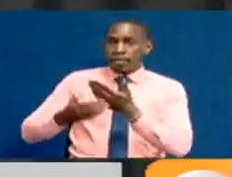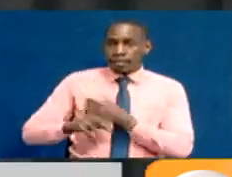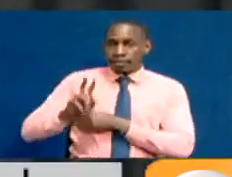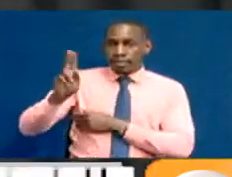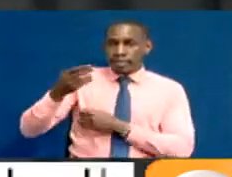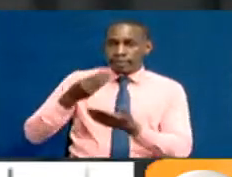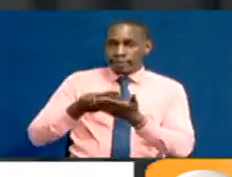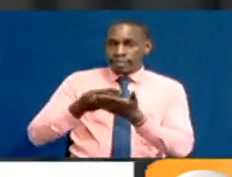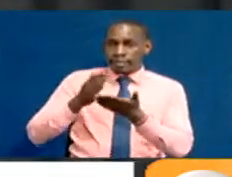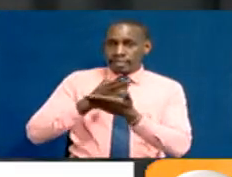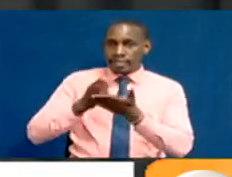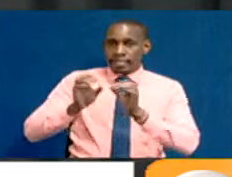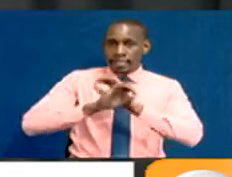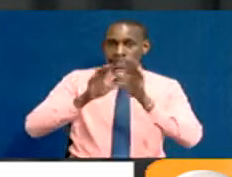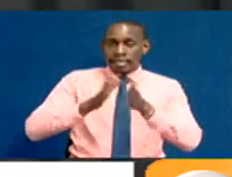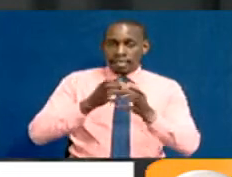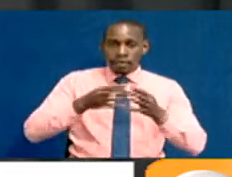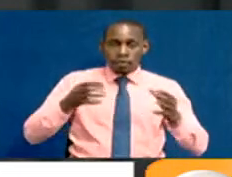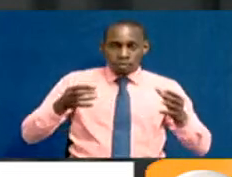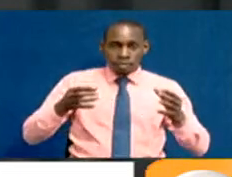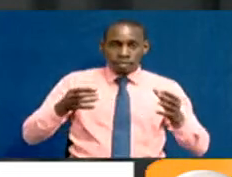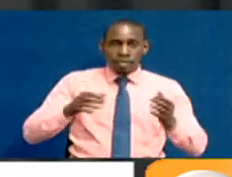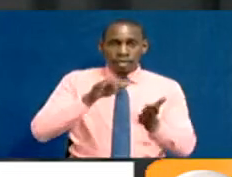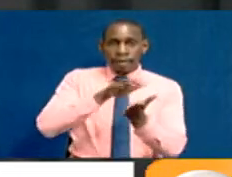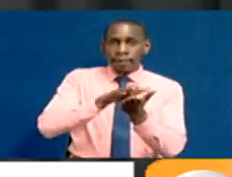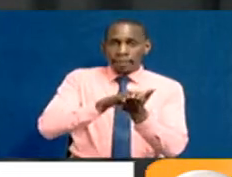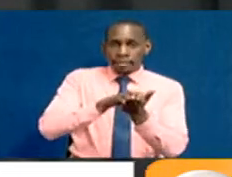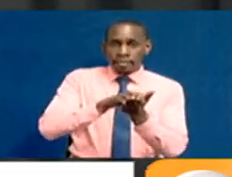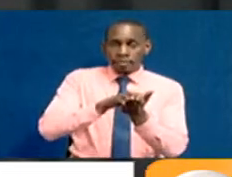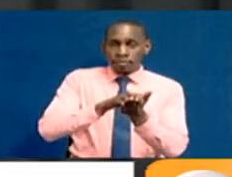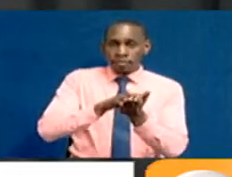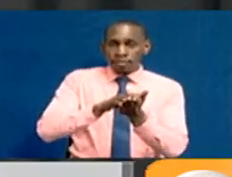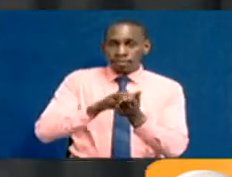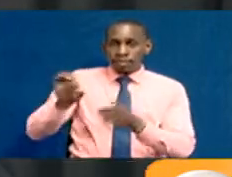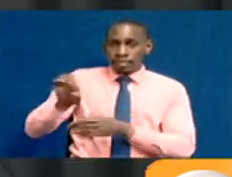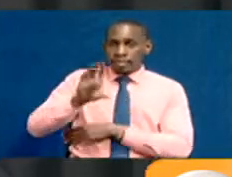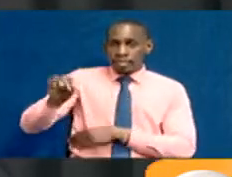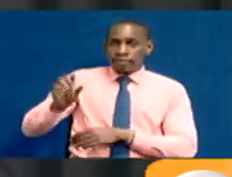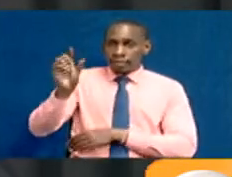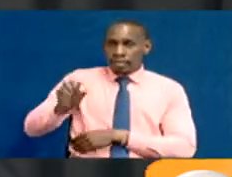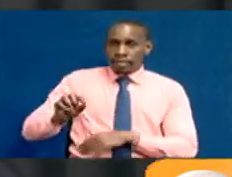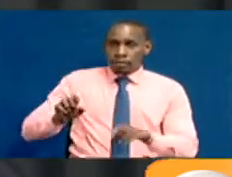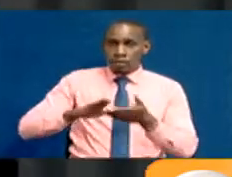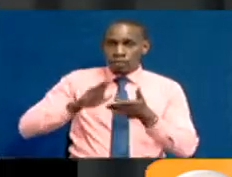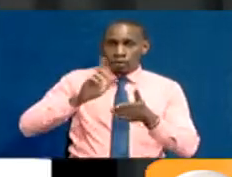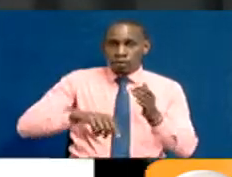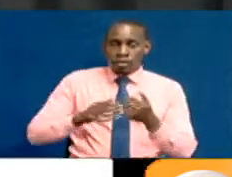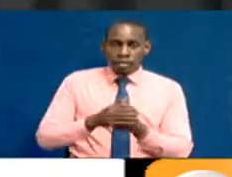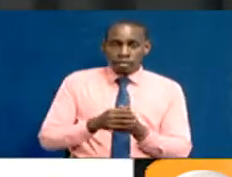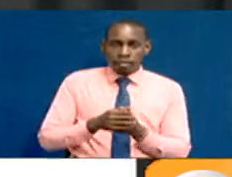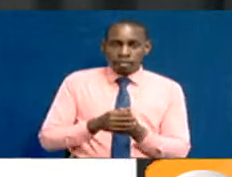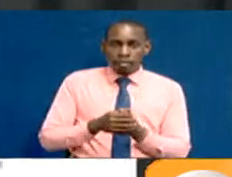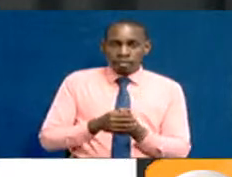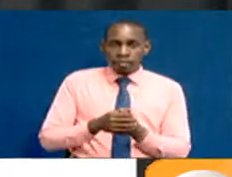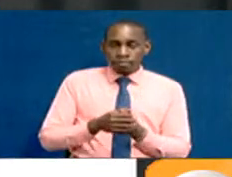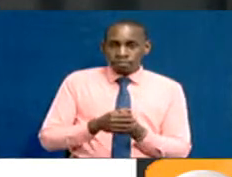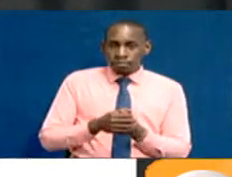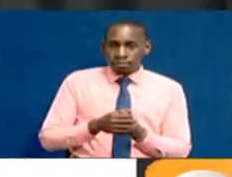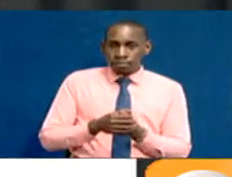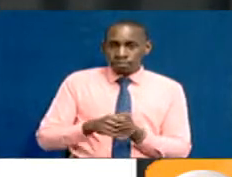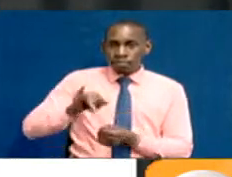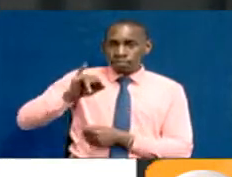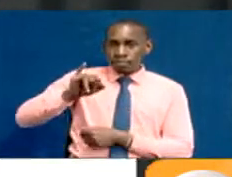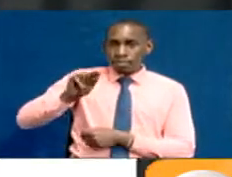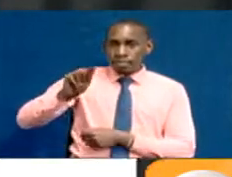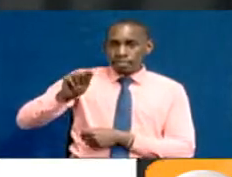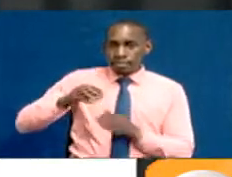evident in the growth and expansion of our banks in the larger East African region, as well as the ICT-driven innovation